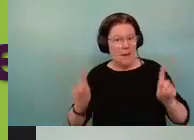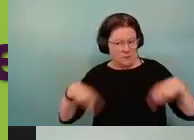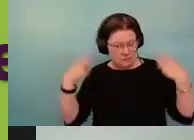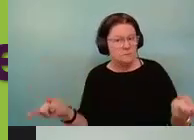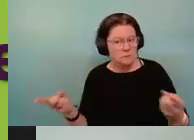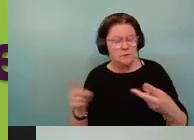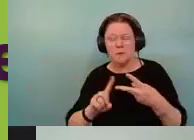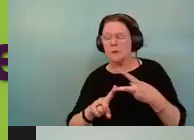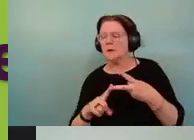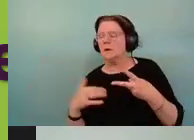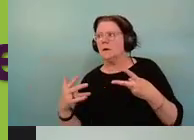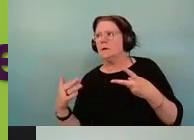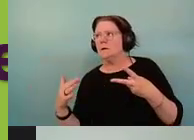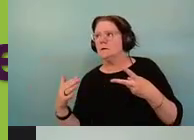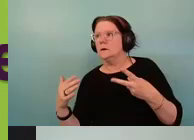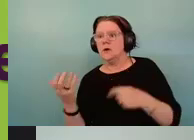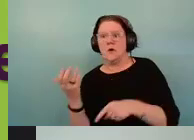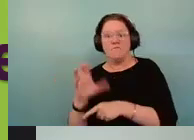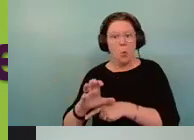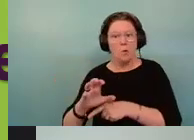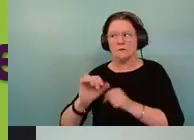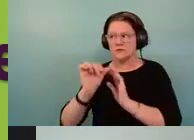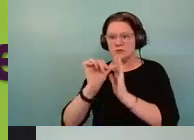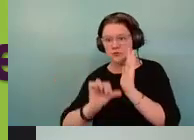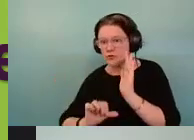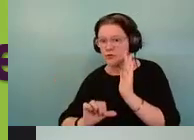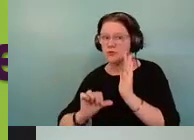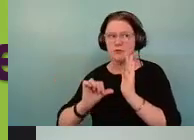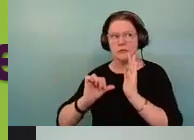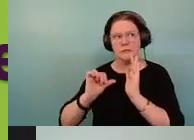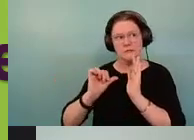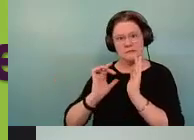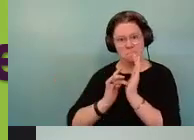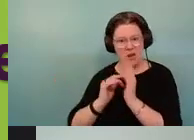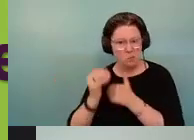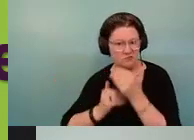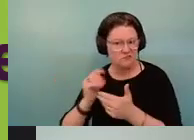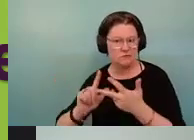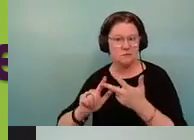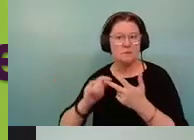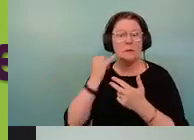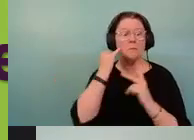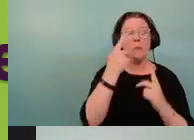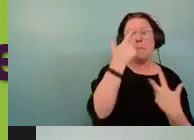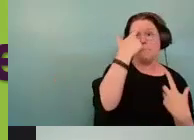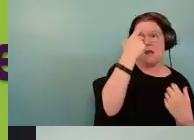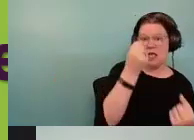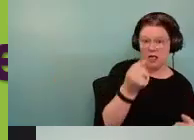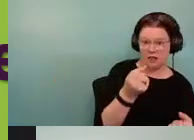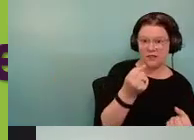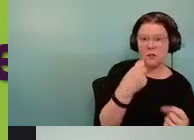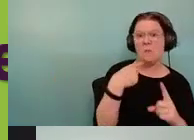been other forced medical procedures. Individuals with mental health and